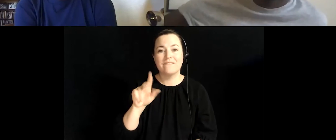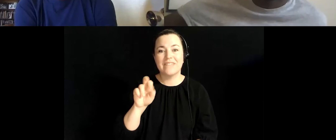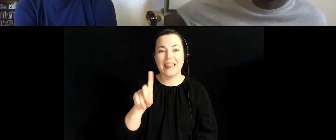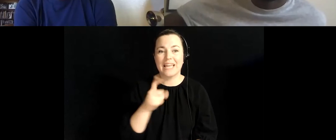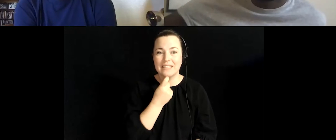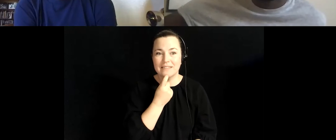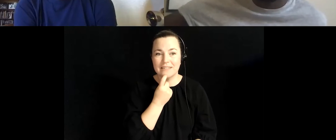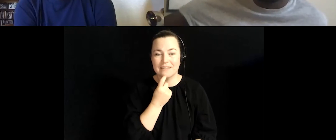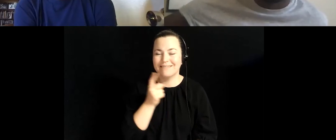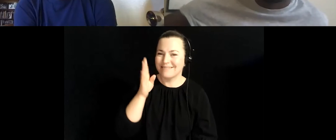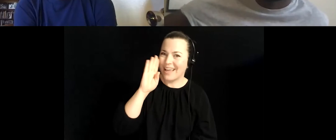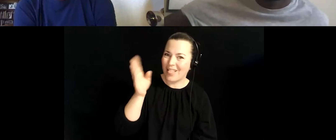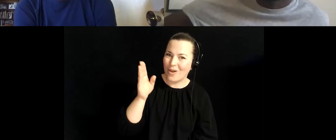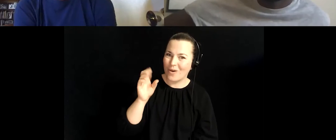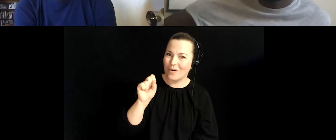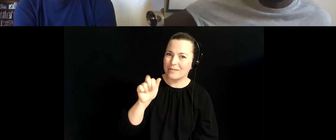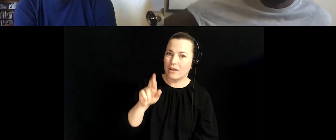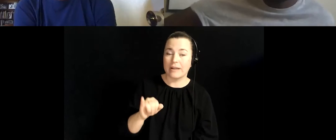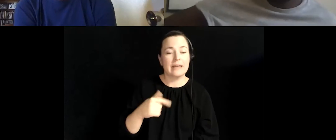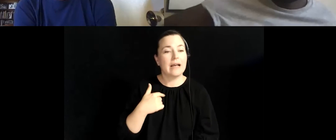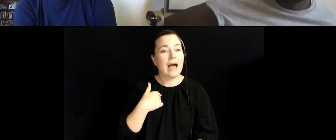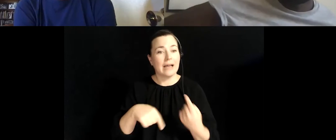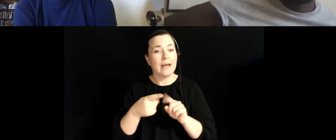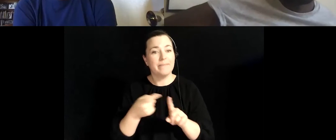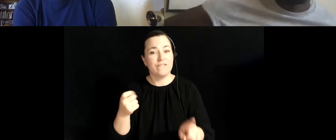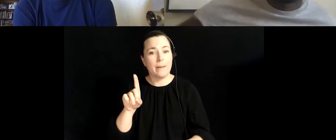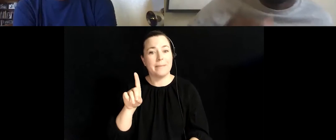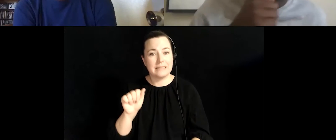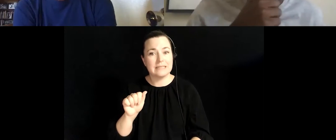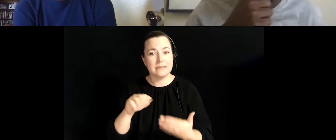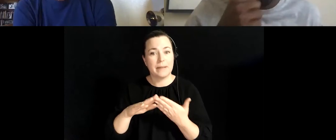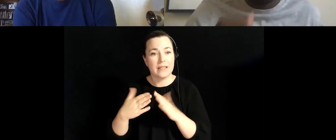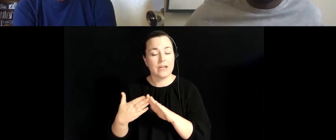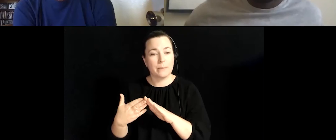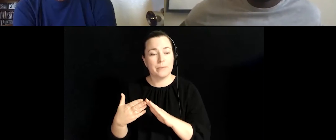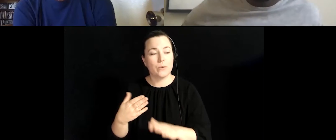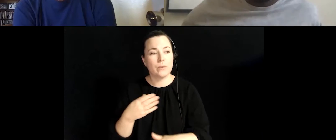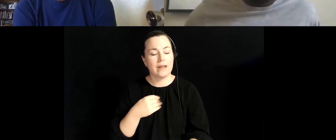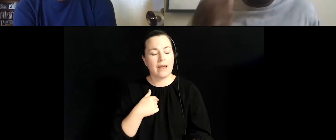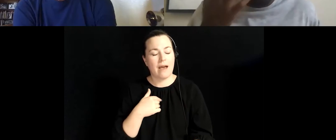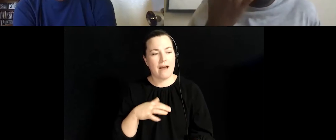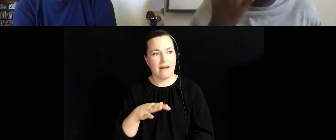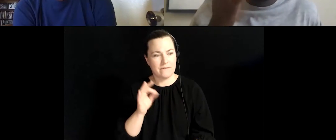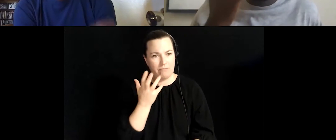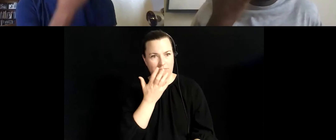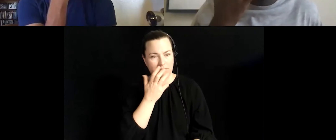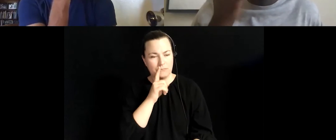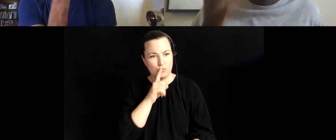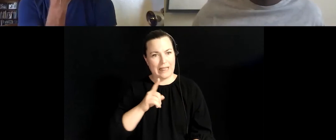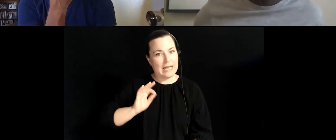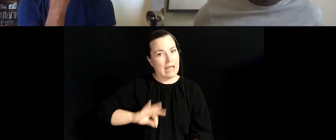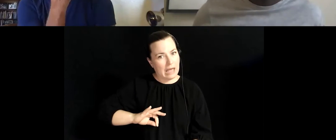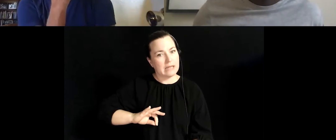Hello. I come from the disability community, and I found it very handy that there's